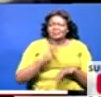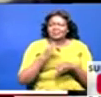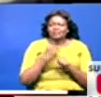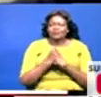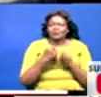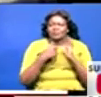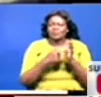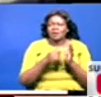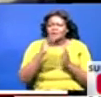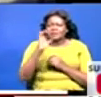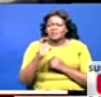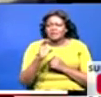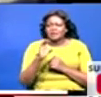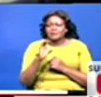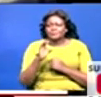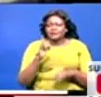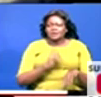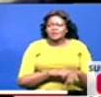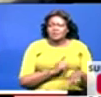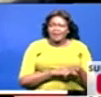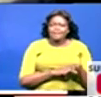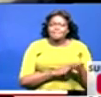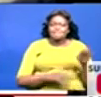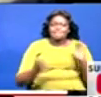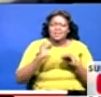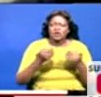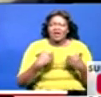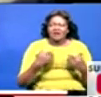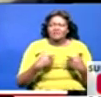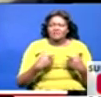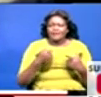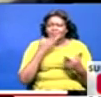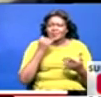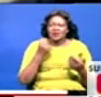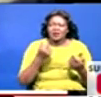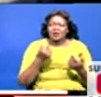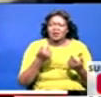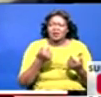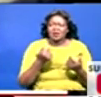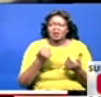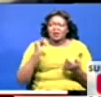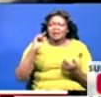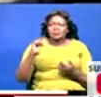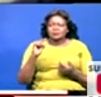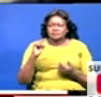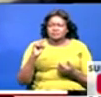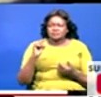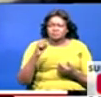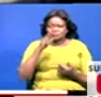IEBC. Wakati wa uchaguzi wawe Inspector General of